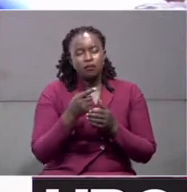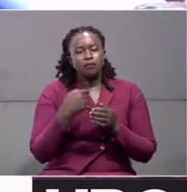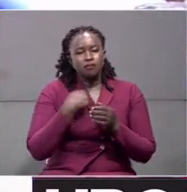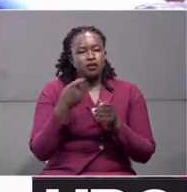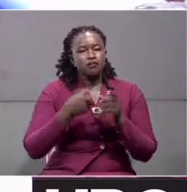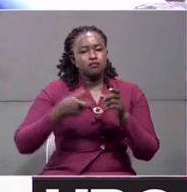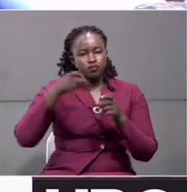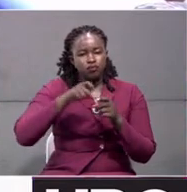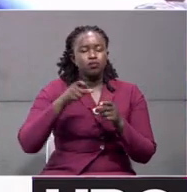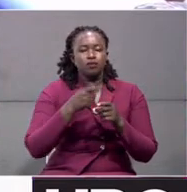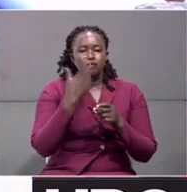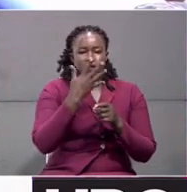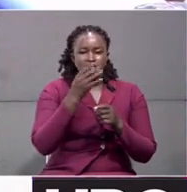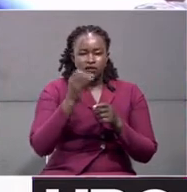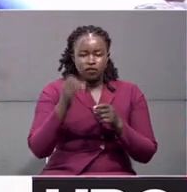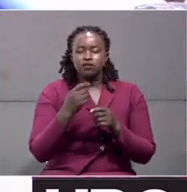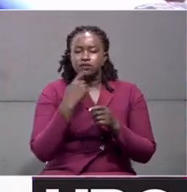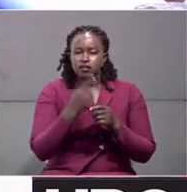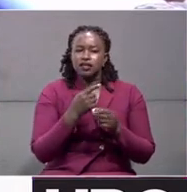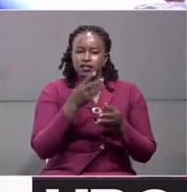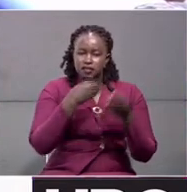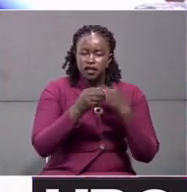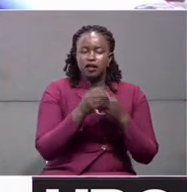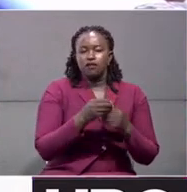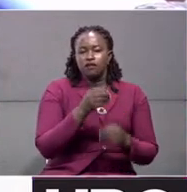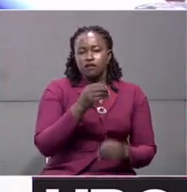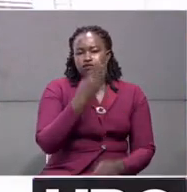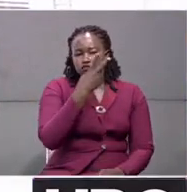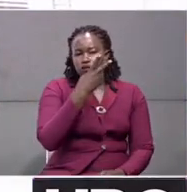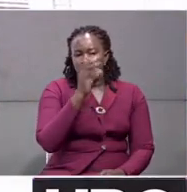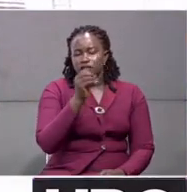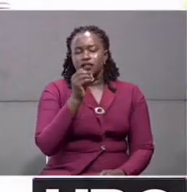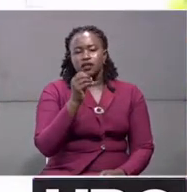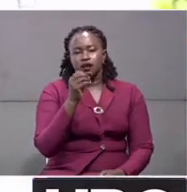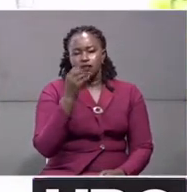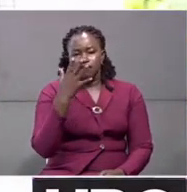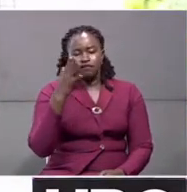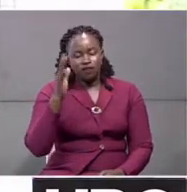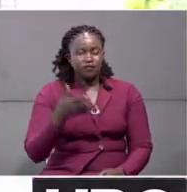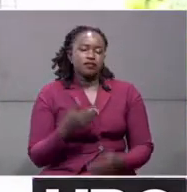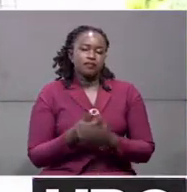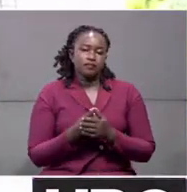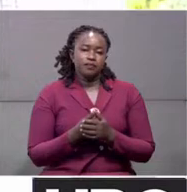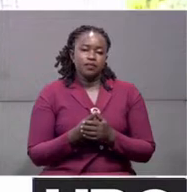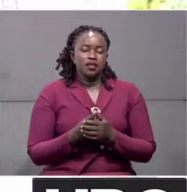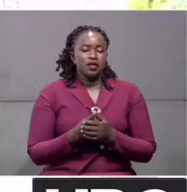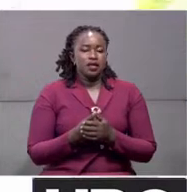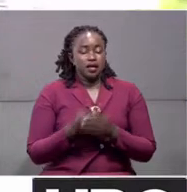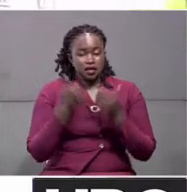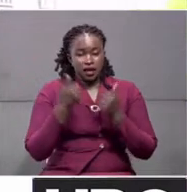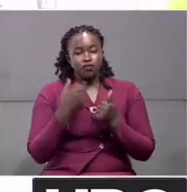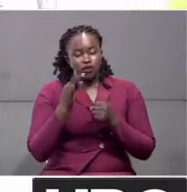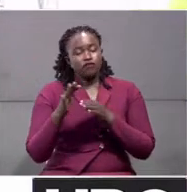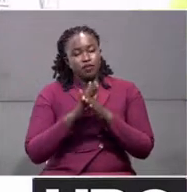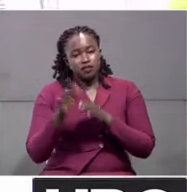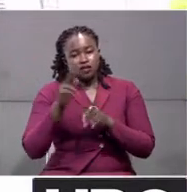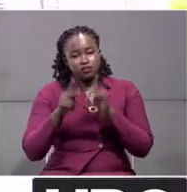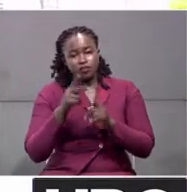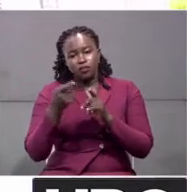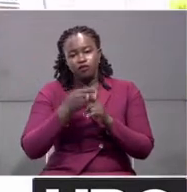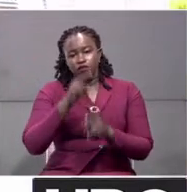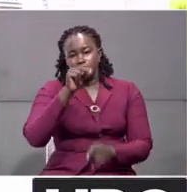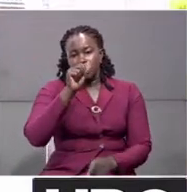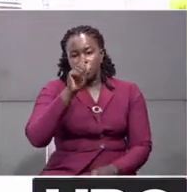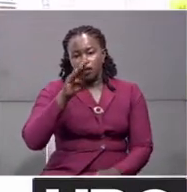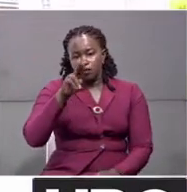kyebiri bitaano nkimanye nti omusolo baagukola ki baagugjako. Just imagine the traders in Nabugabo when they go out of business, what